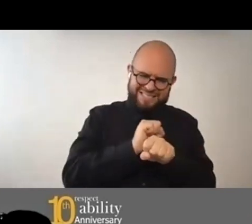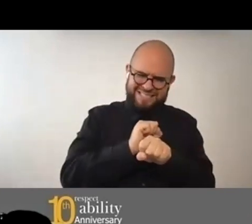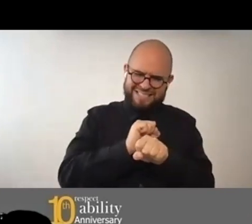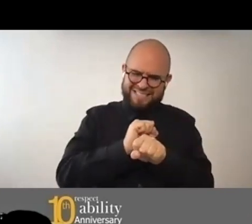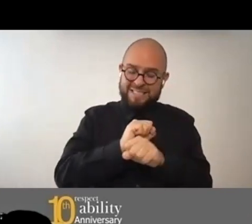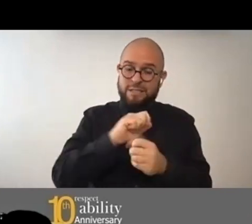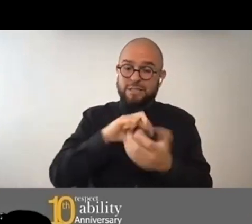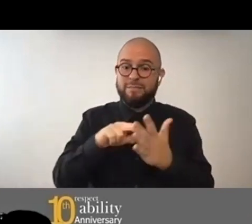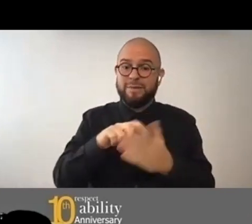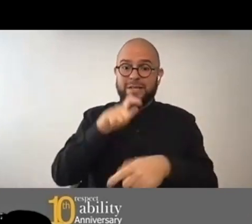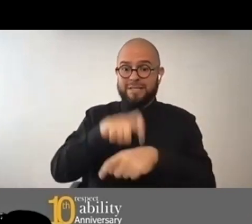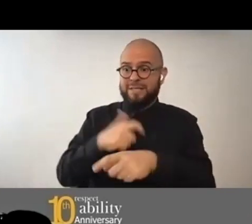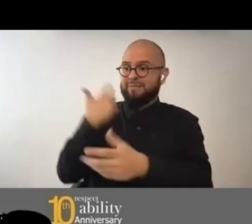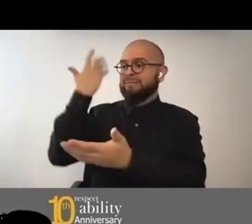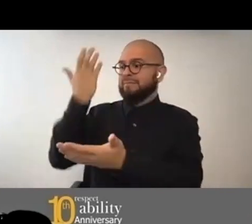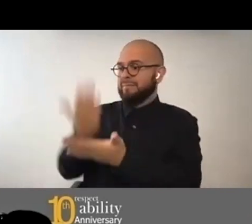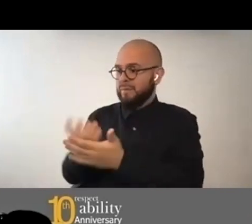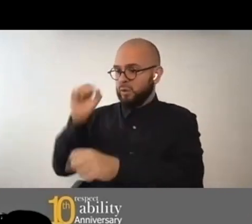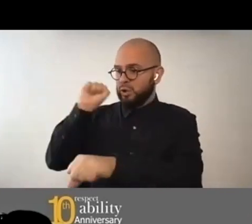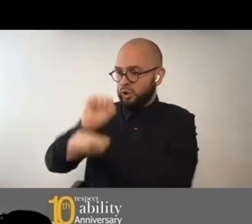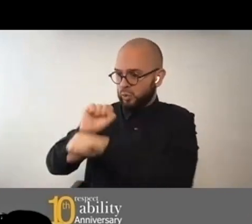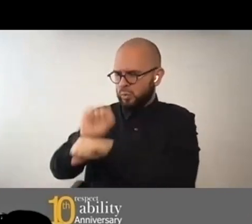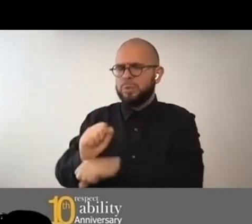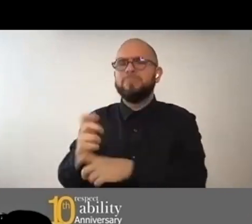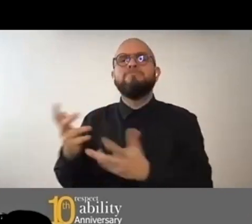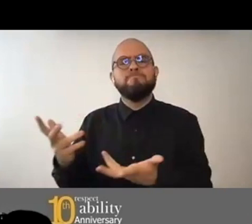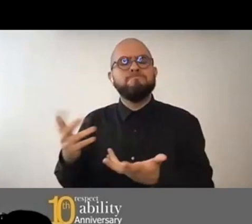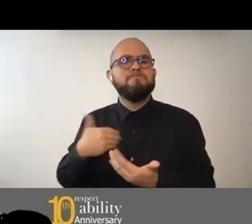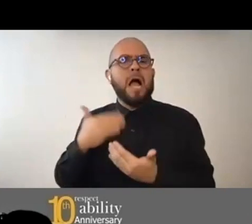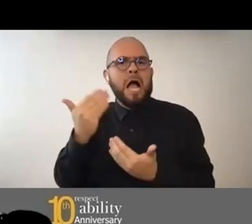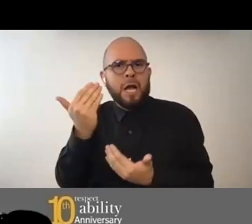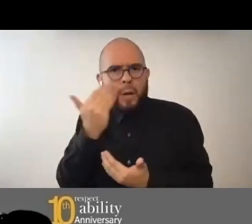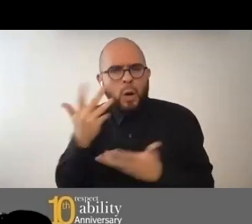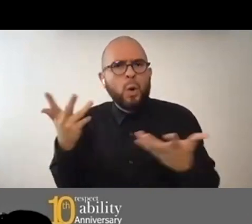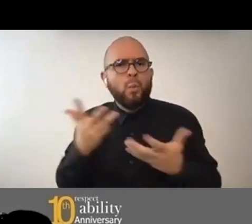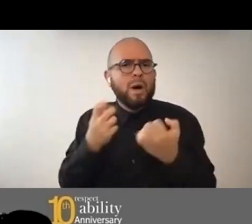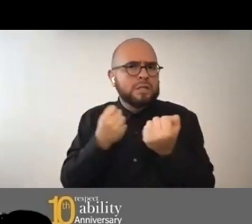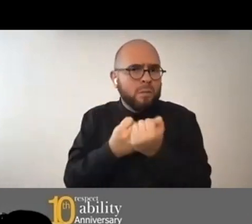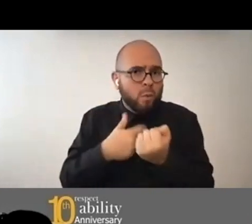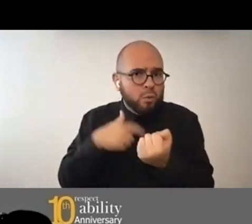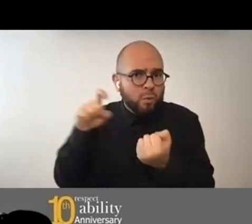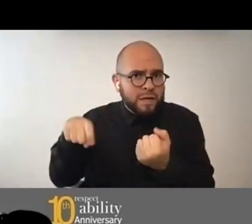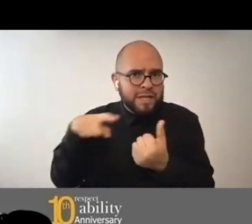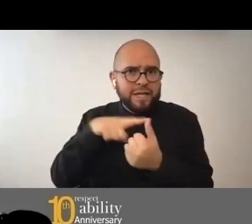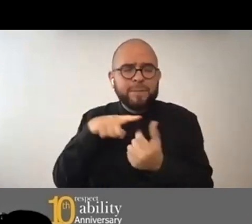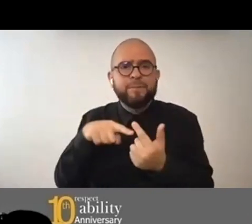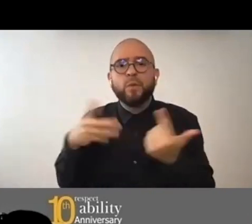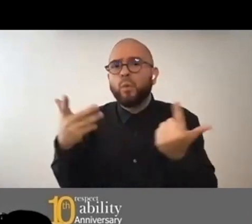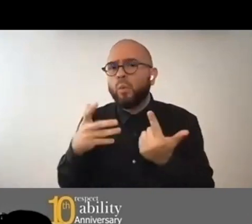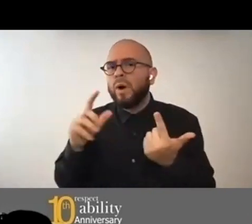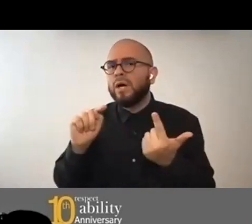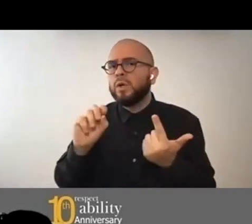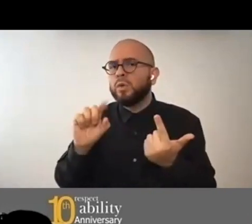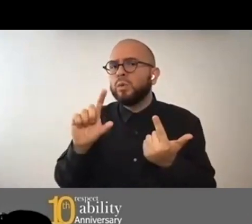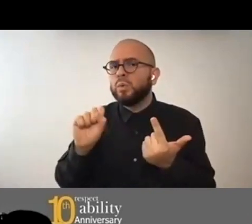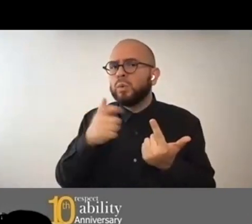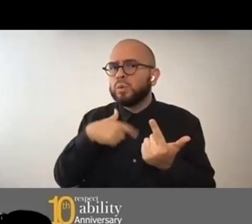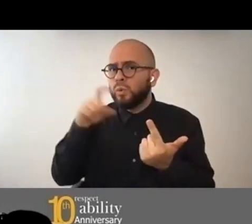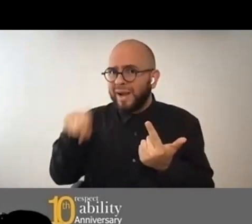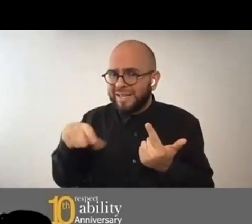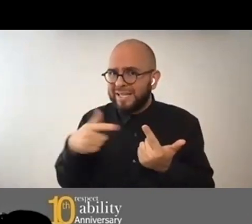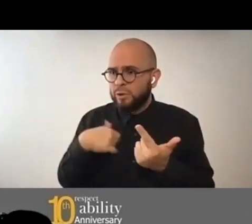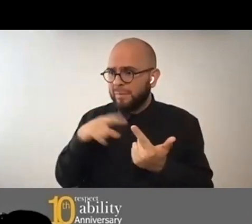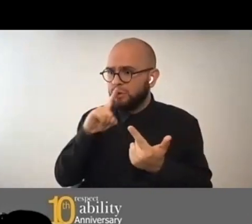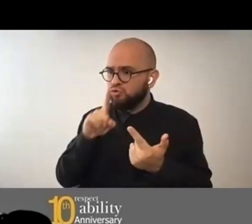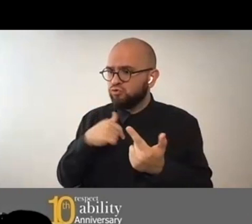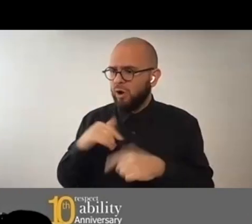work, again, I'd worked out what supports do I need, what tools do I need to make sure that I can meet deadlines, which the law would